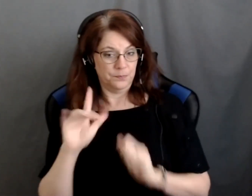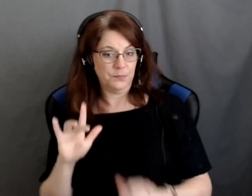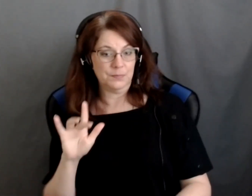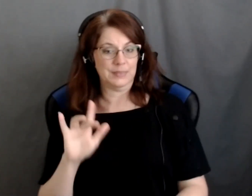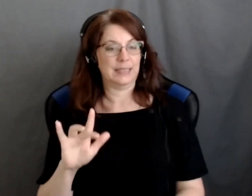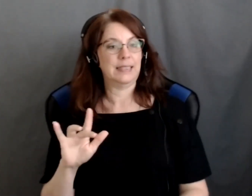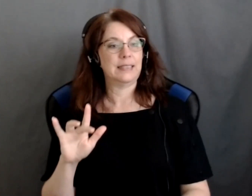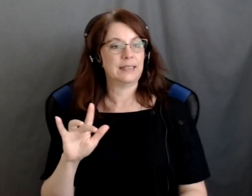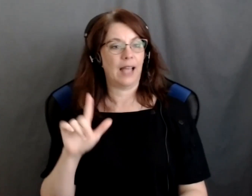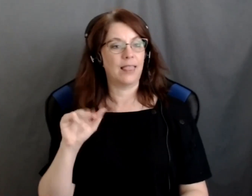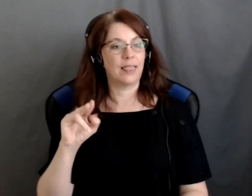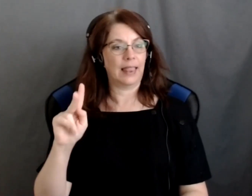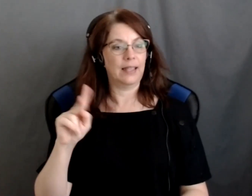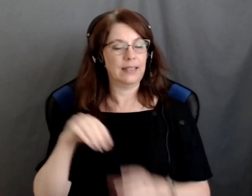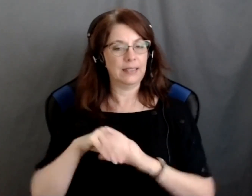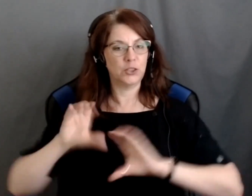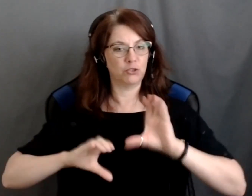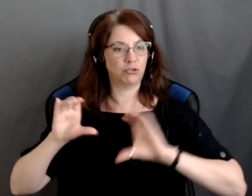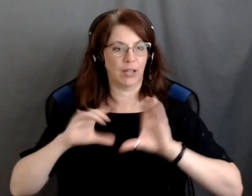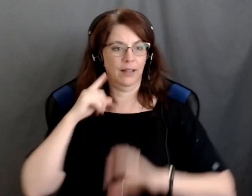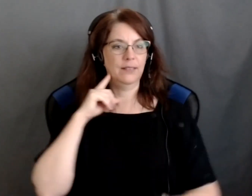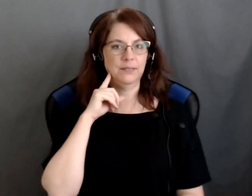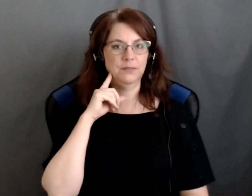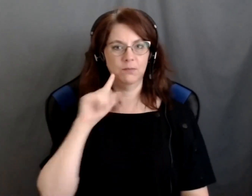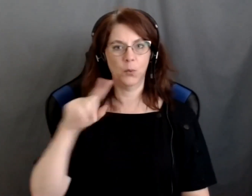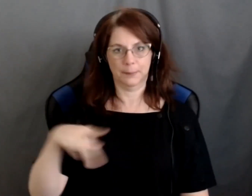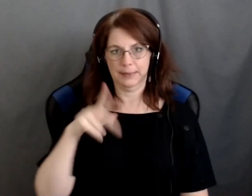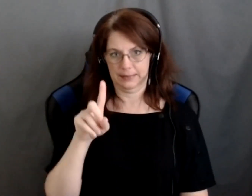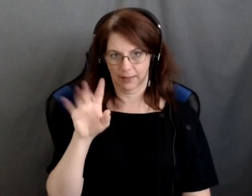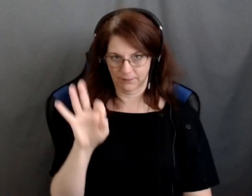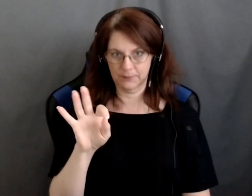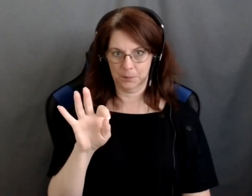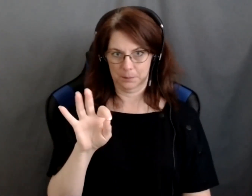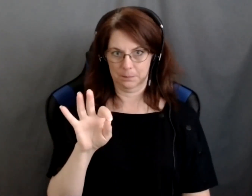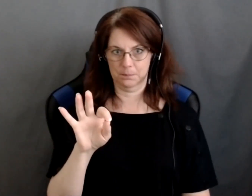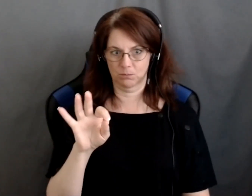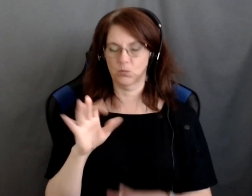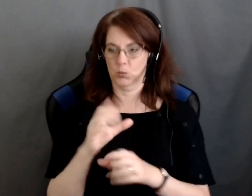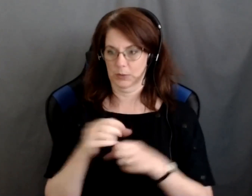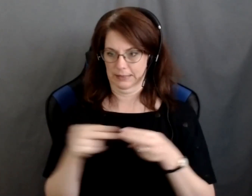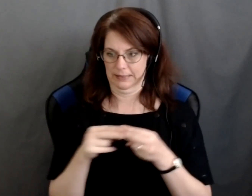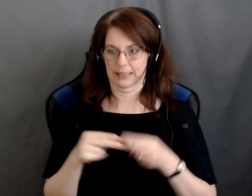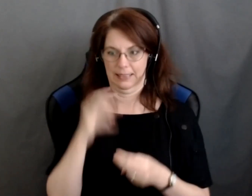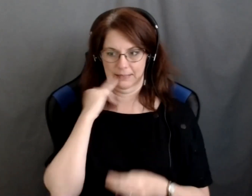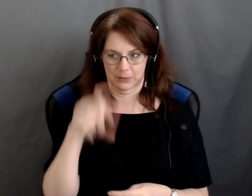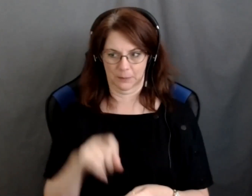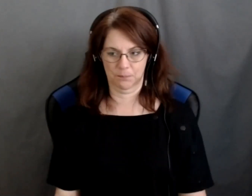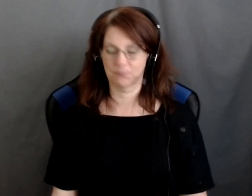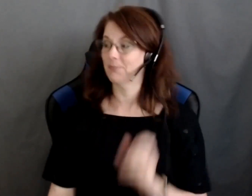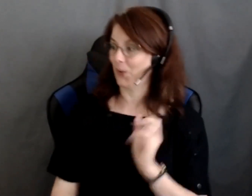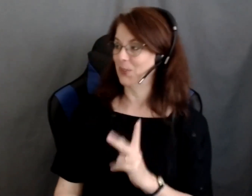the link in the chat, the PDF, to get the slides if need be.